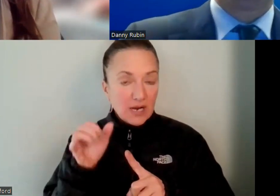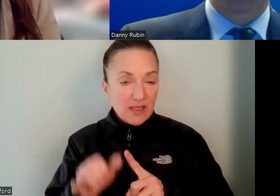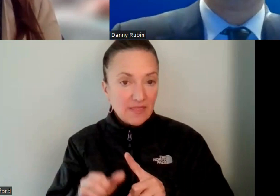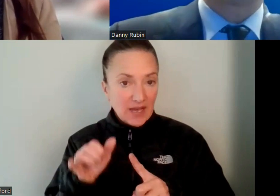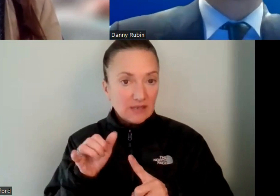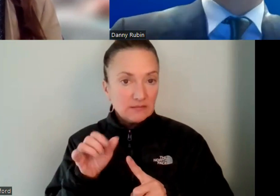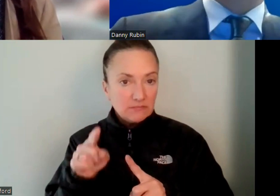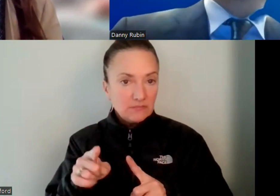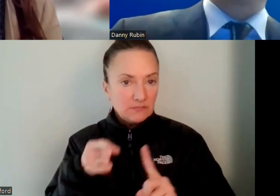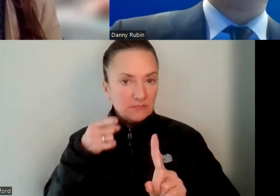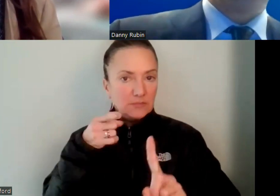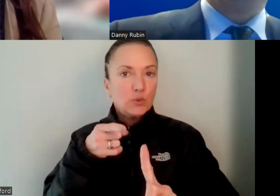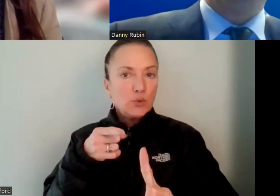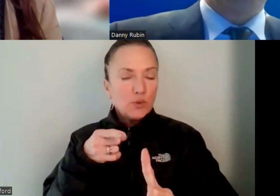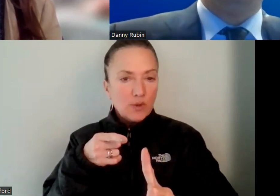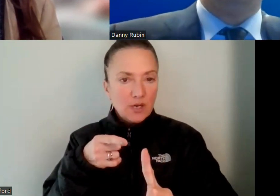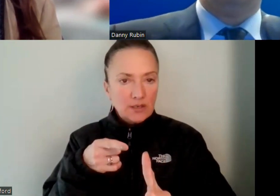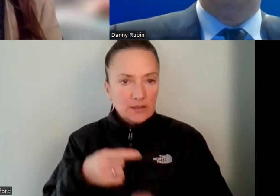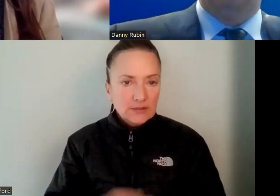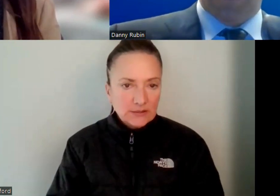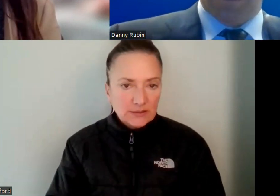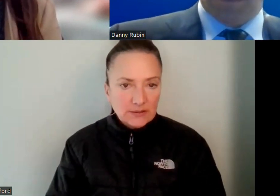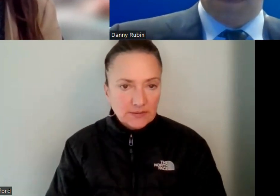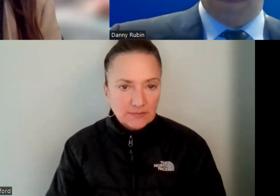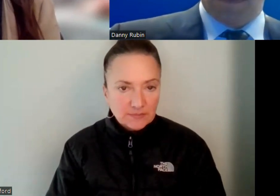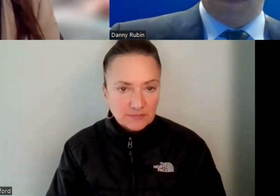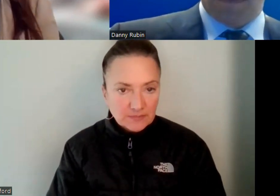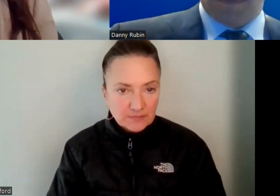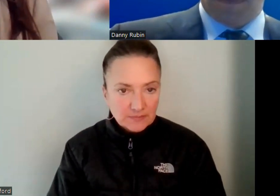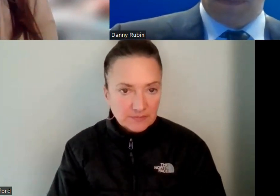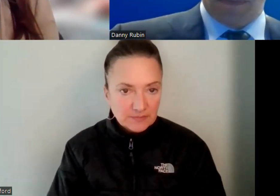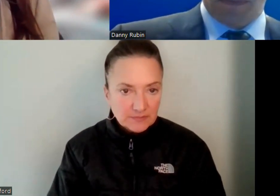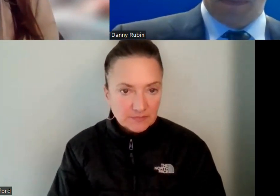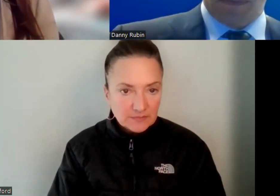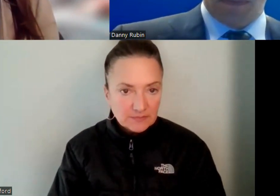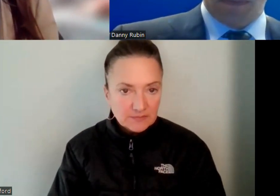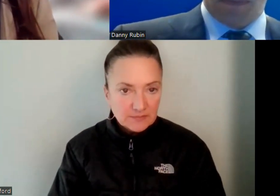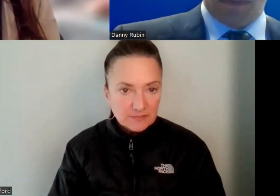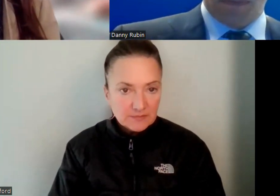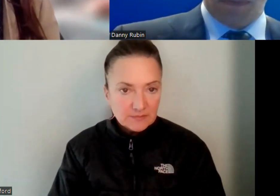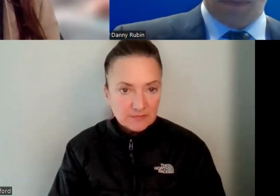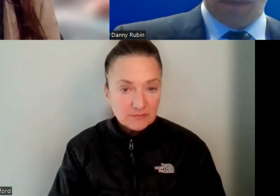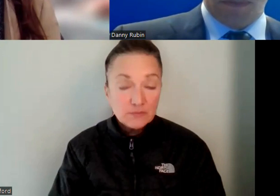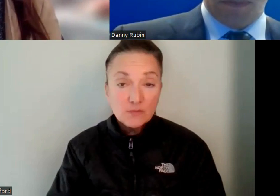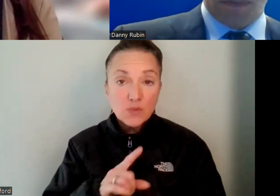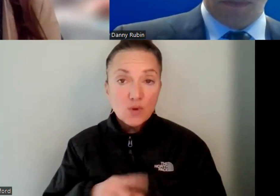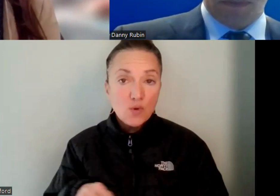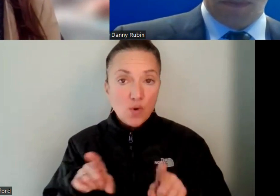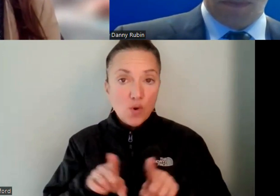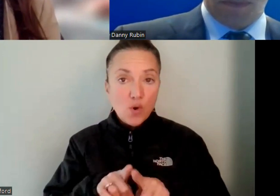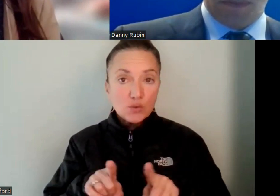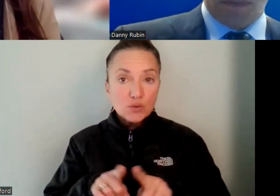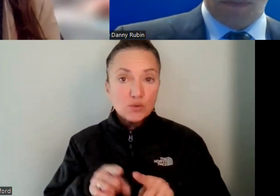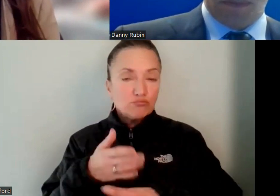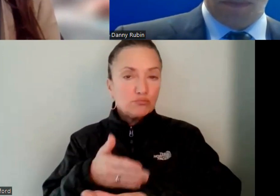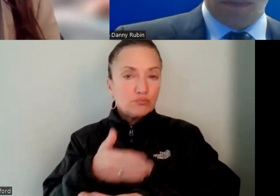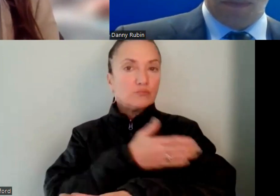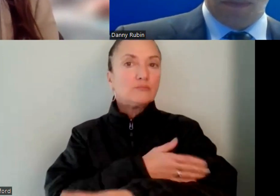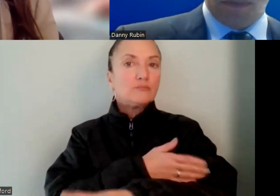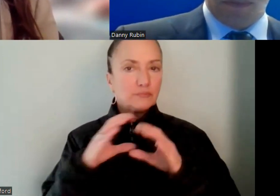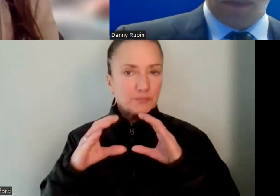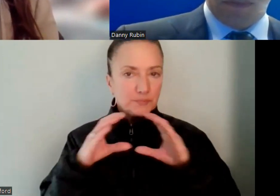So yeah, that's basically something that I liked. And also, it really improved my communication